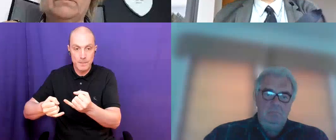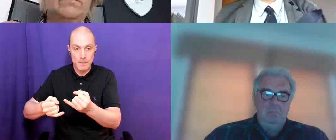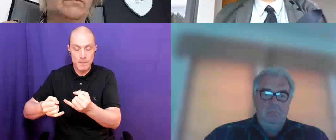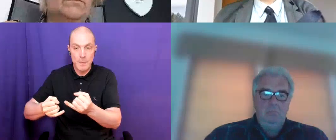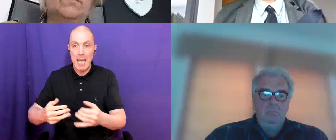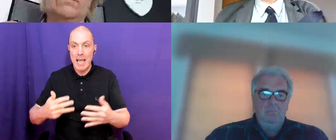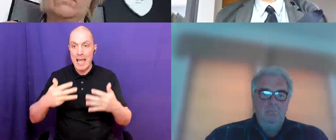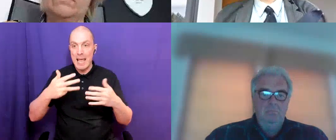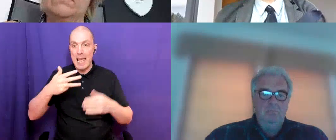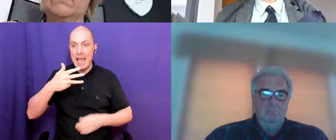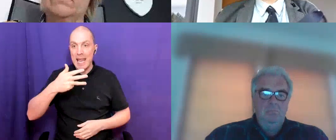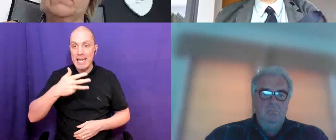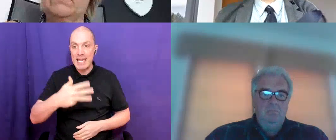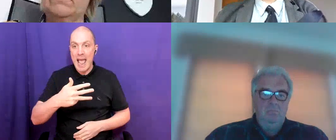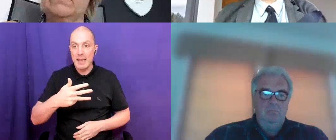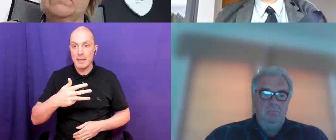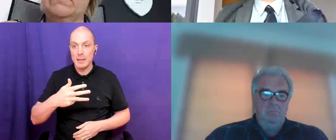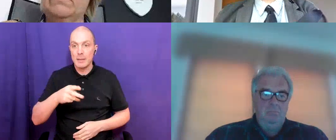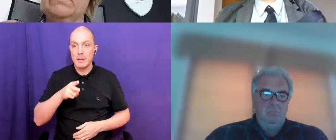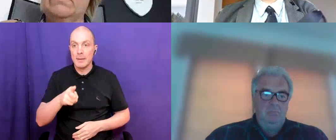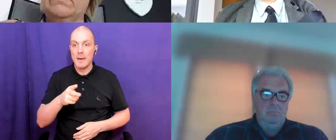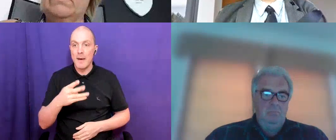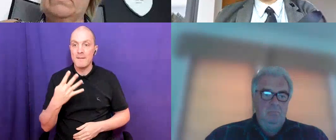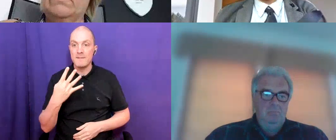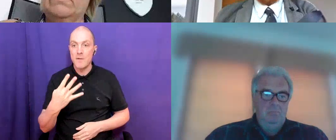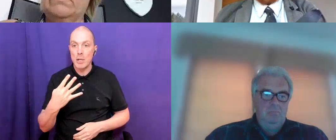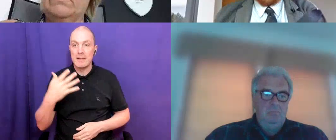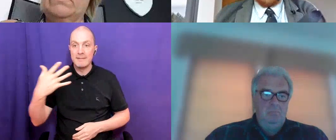at 9:45 p.m. on polling